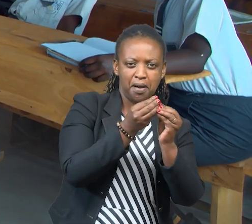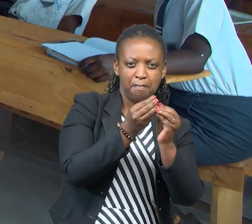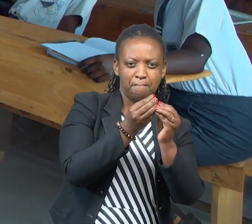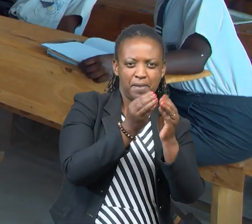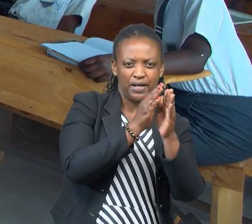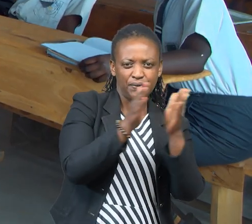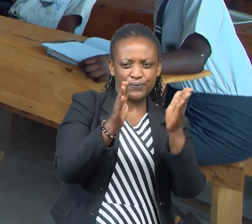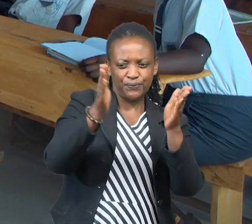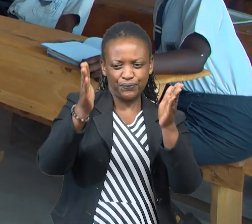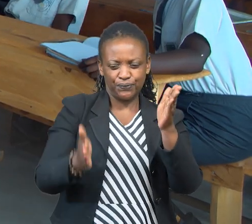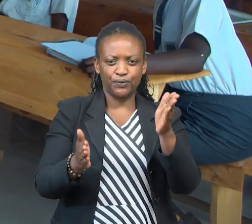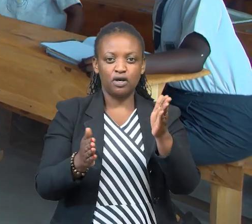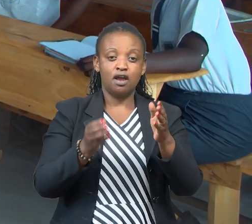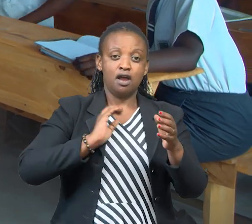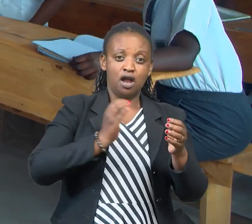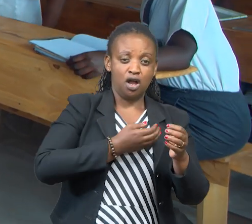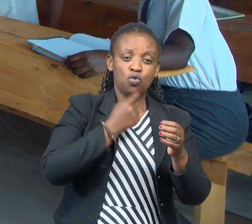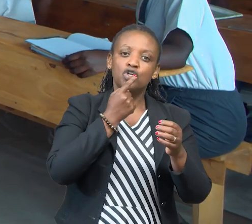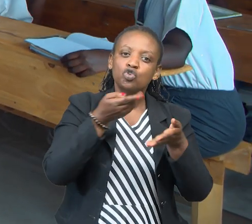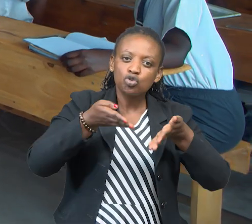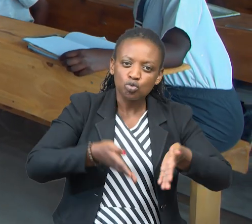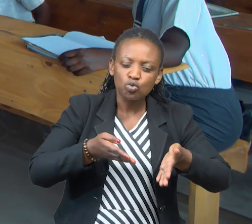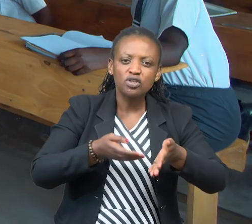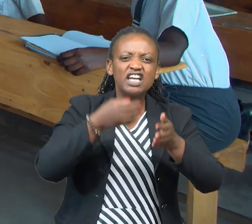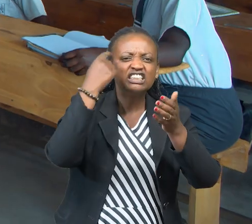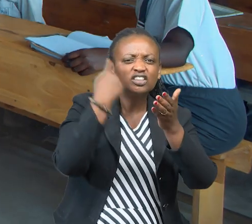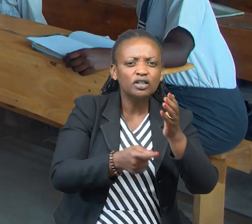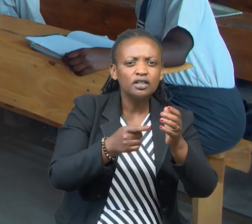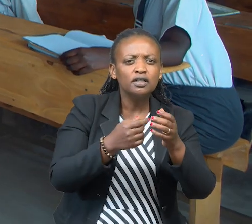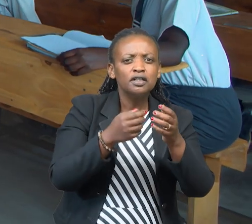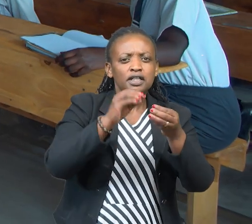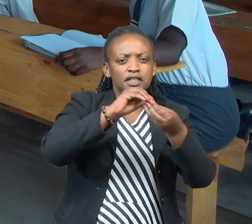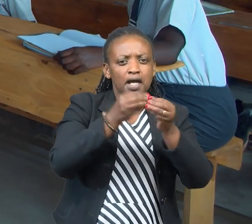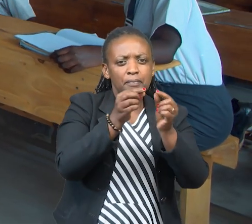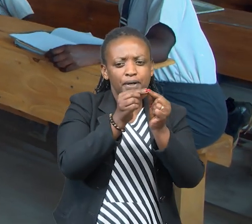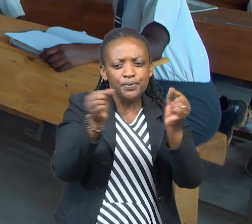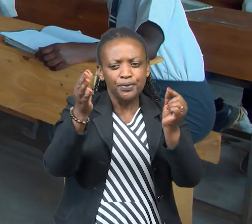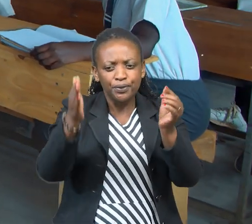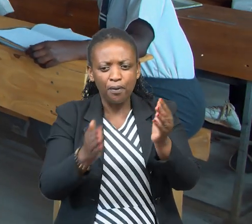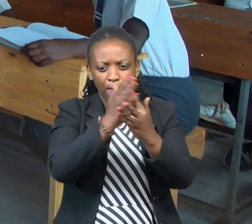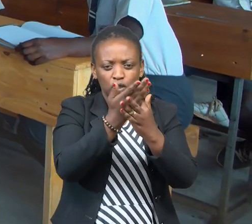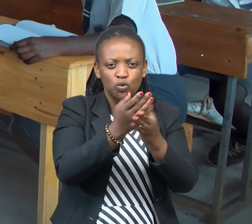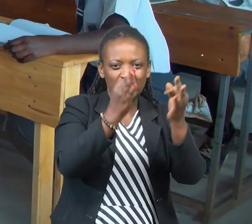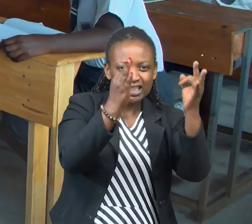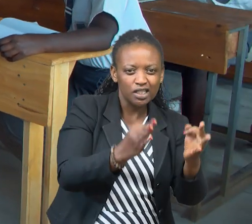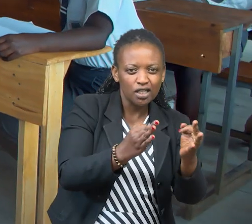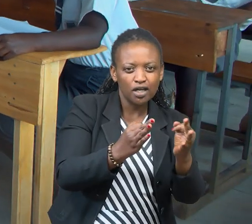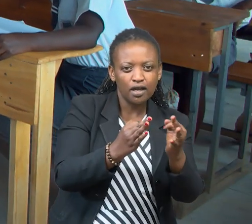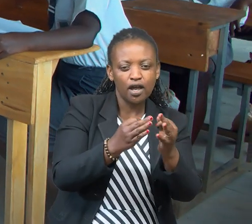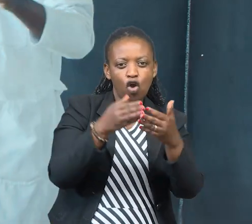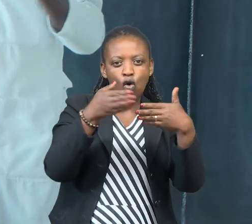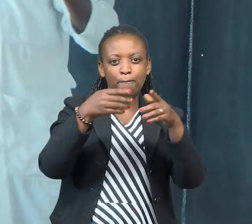Okay, number of intervals between objects. So, our lesson of today is number of intervals between